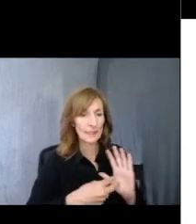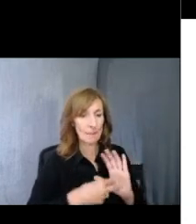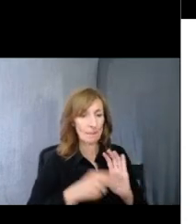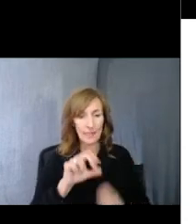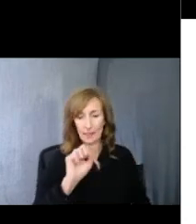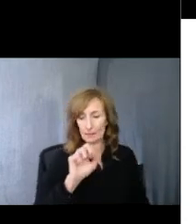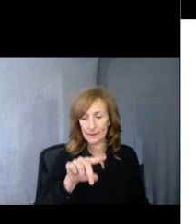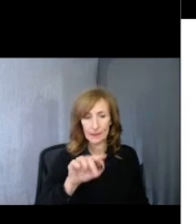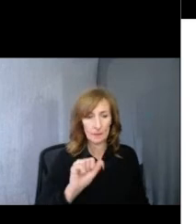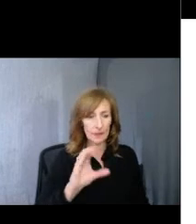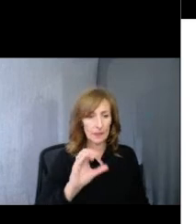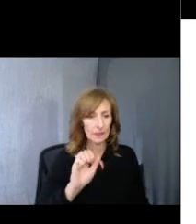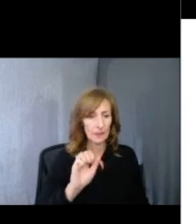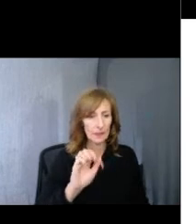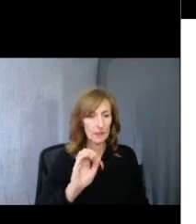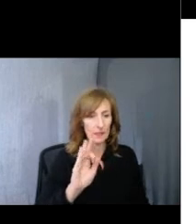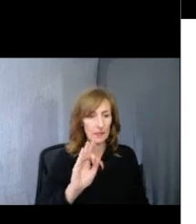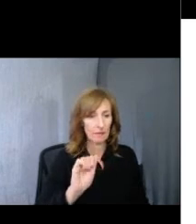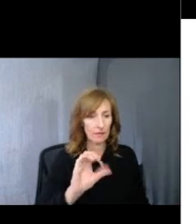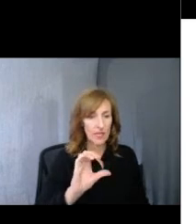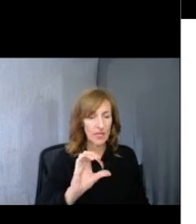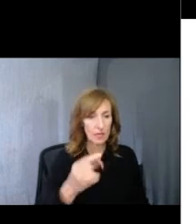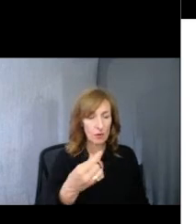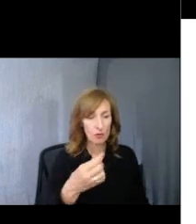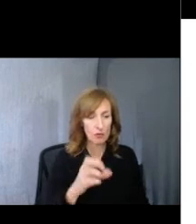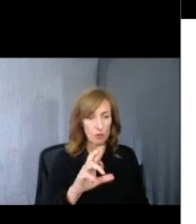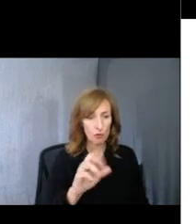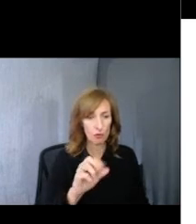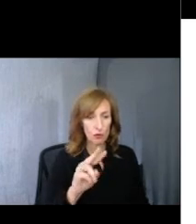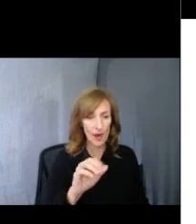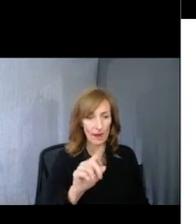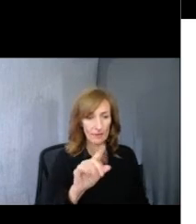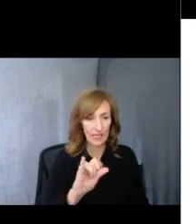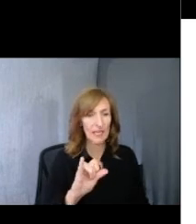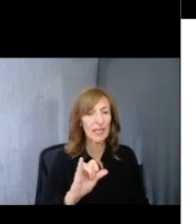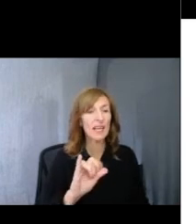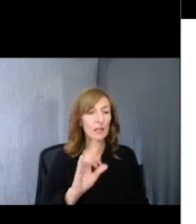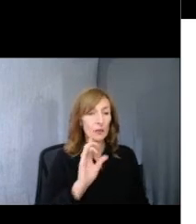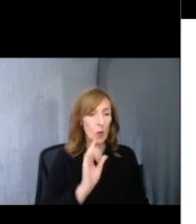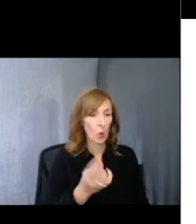you get a drop of urine, you put it on this cool thing called a refractometer, you close